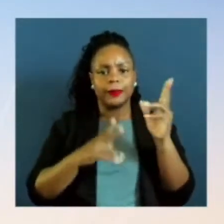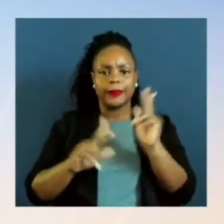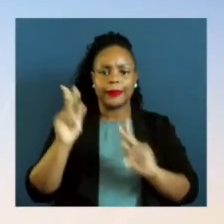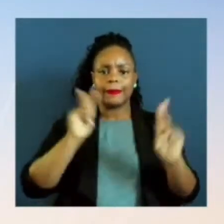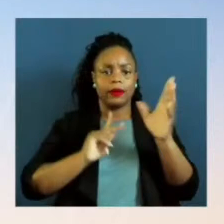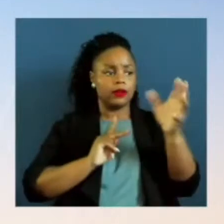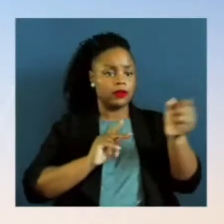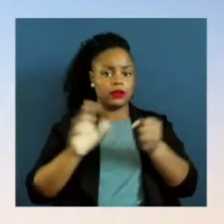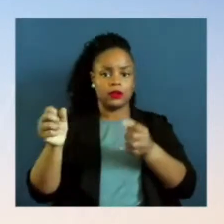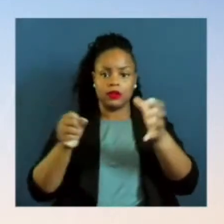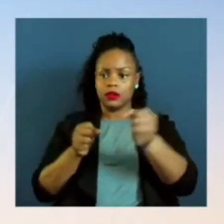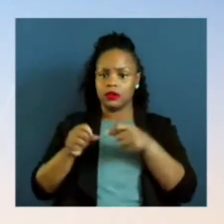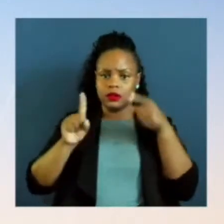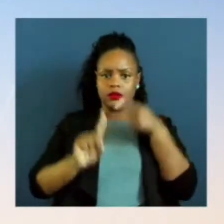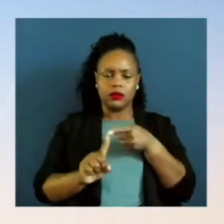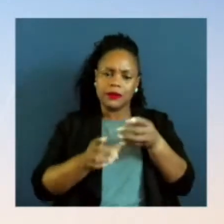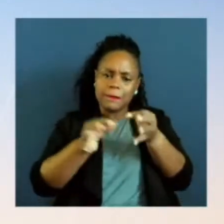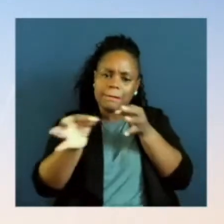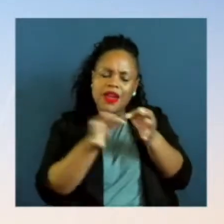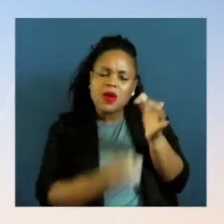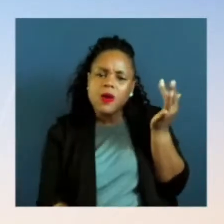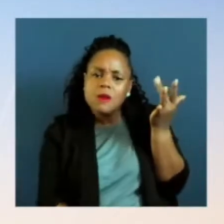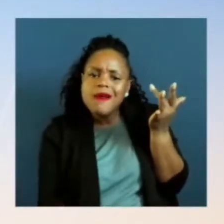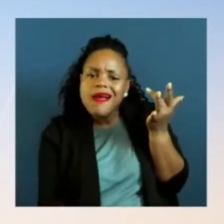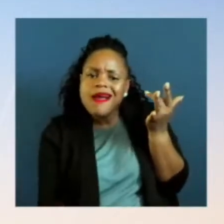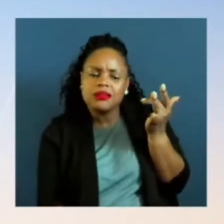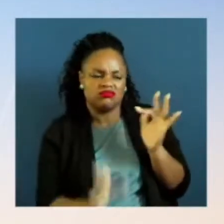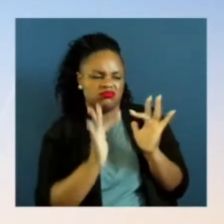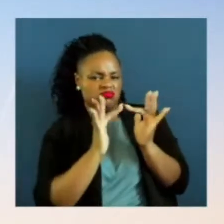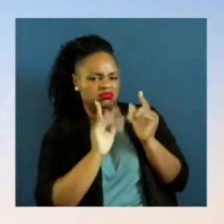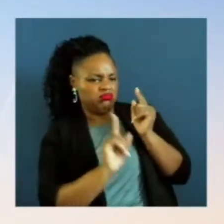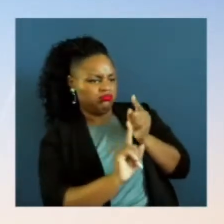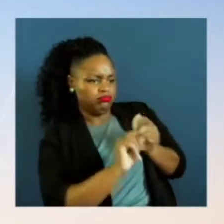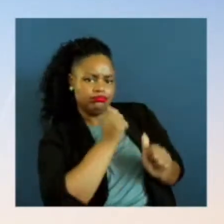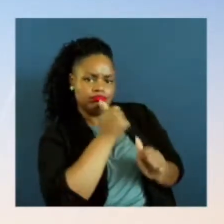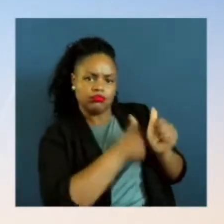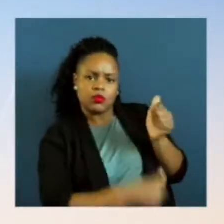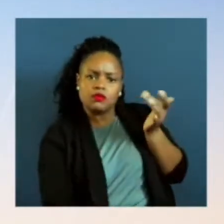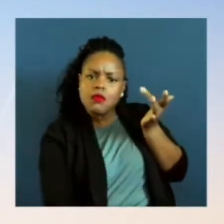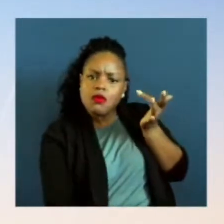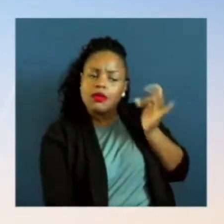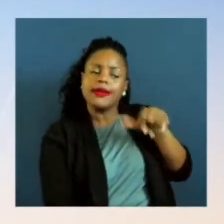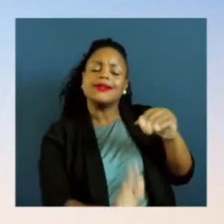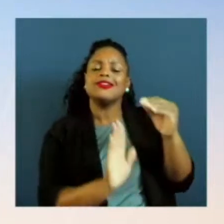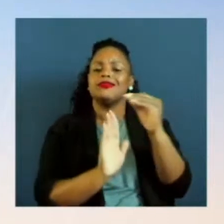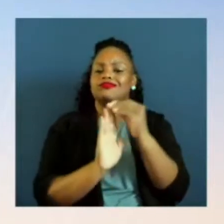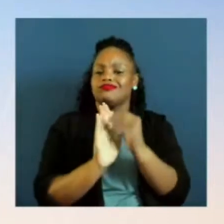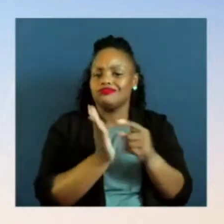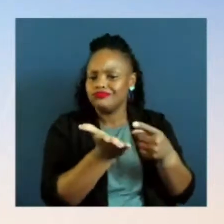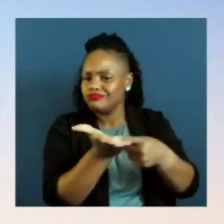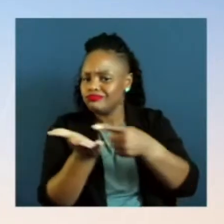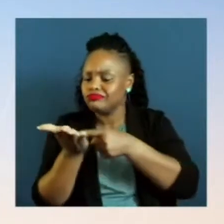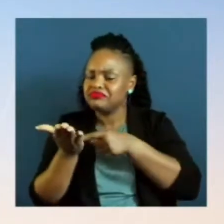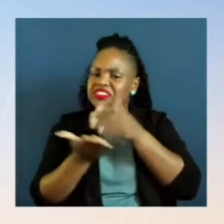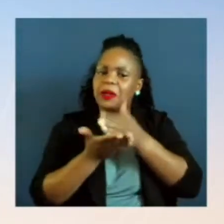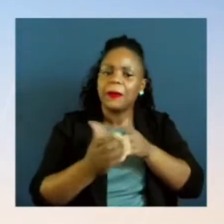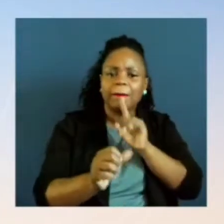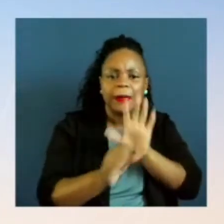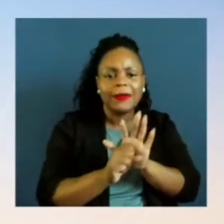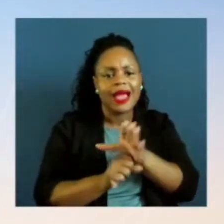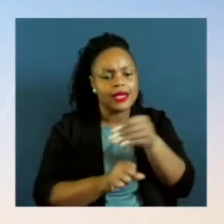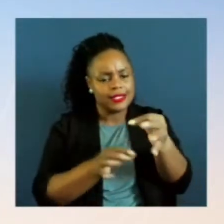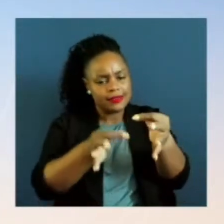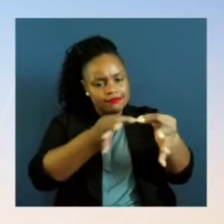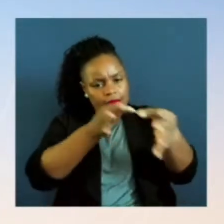in particular announced a set of commitments online to address some of the root causes of technology vulnerabilities and improve security